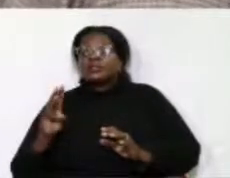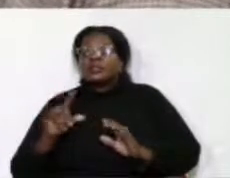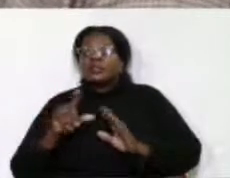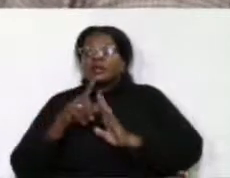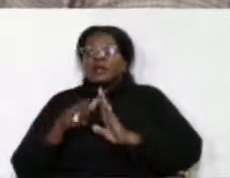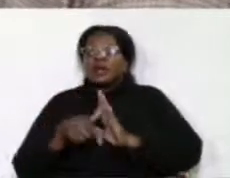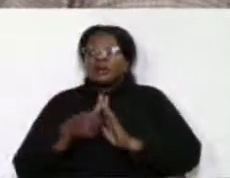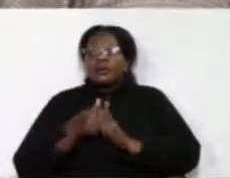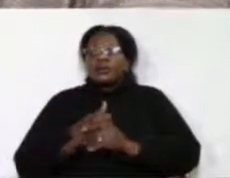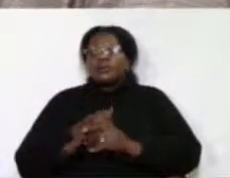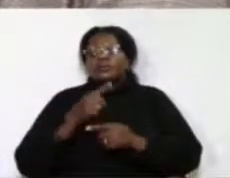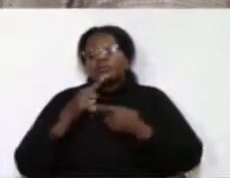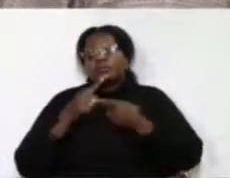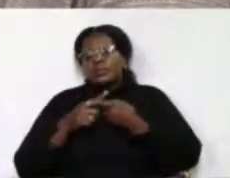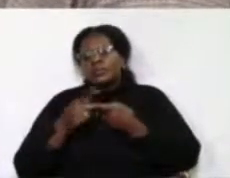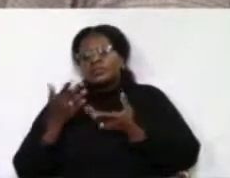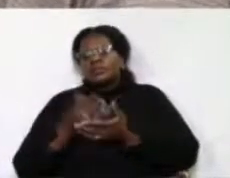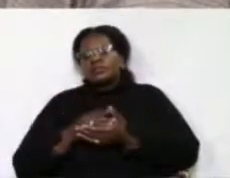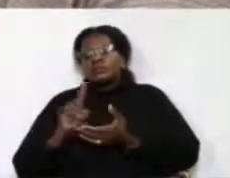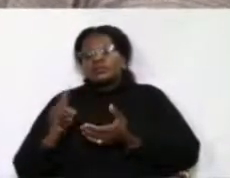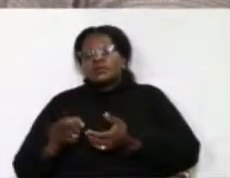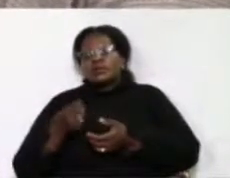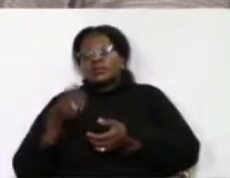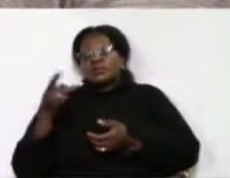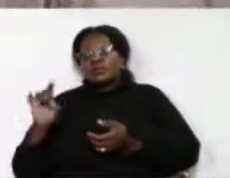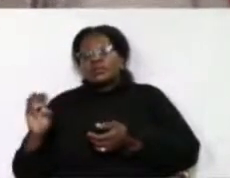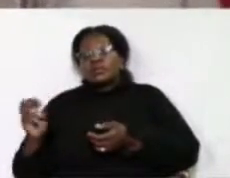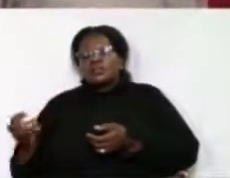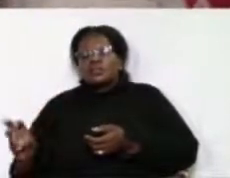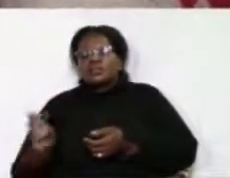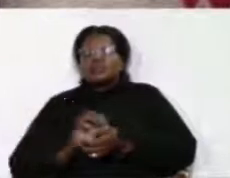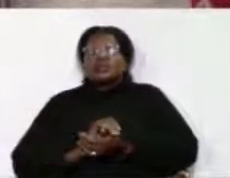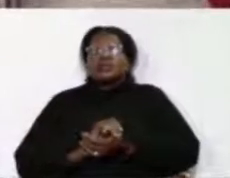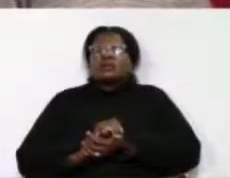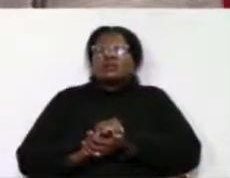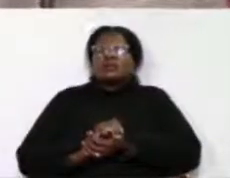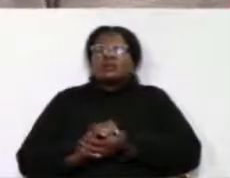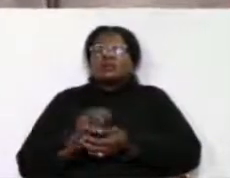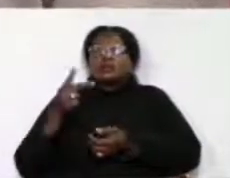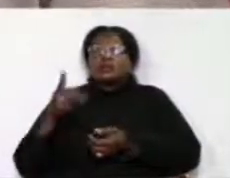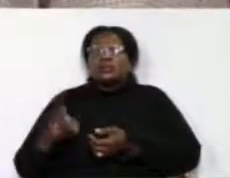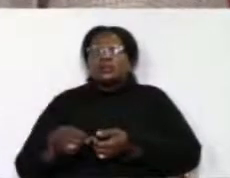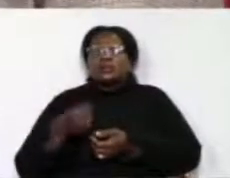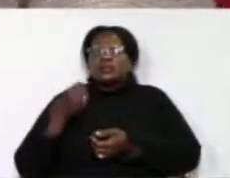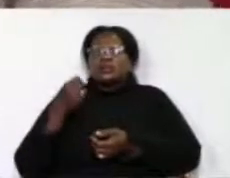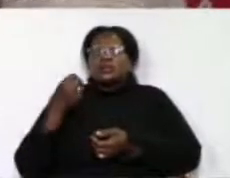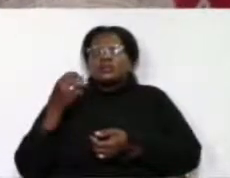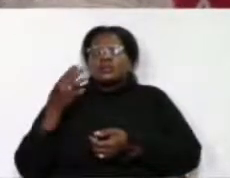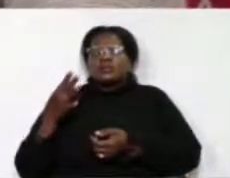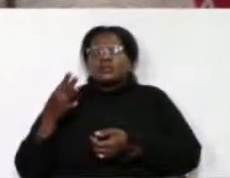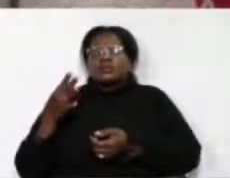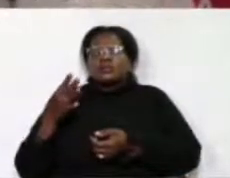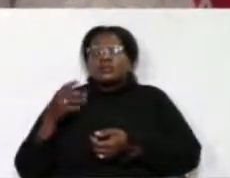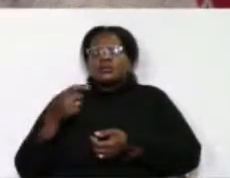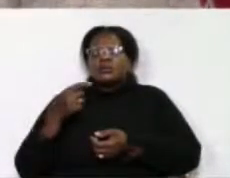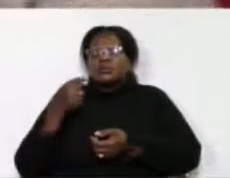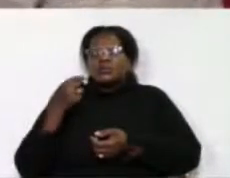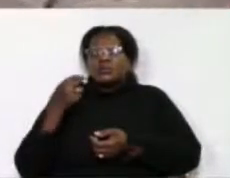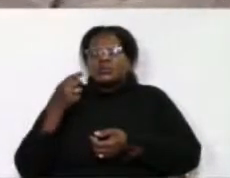times 181 is 1,086. Plus 2,146. Oh, sorry. 2,000